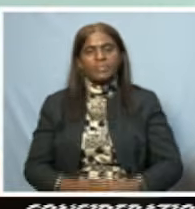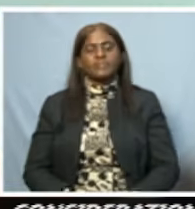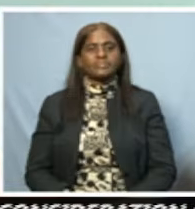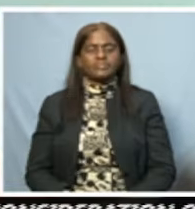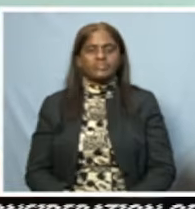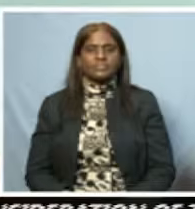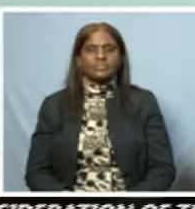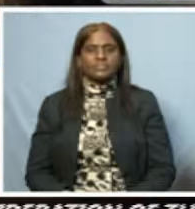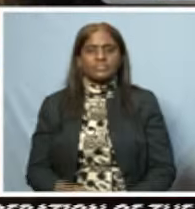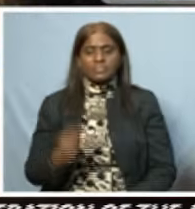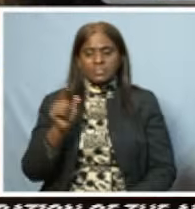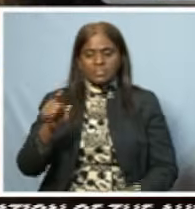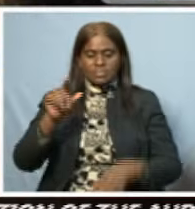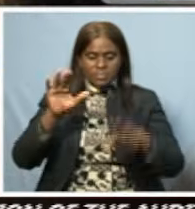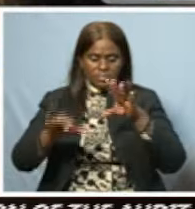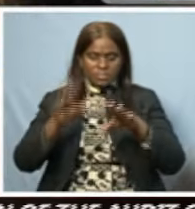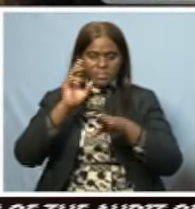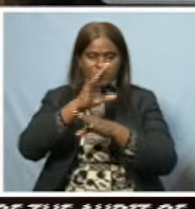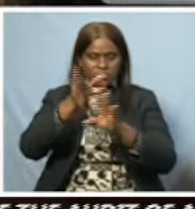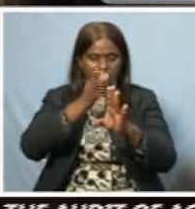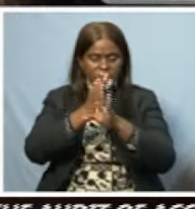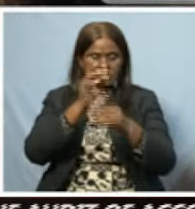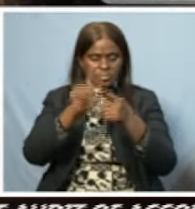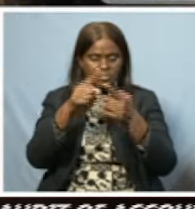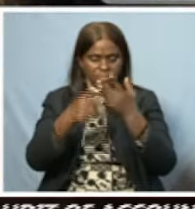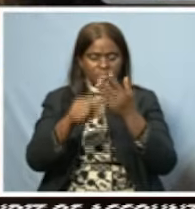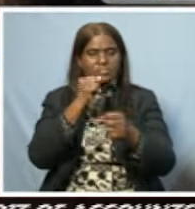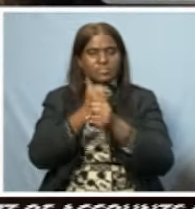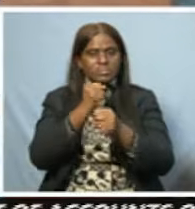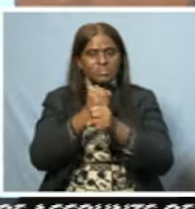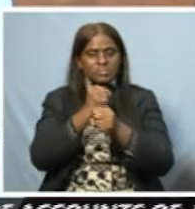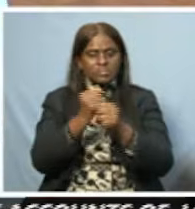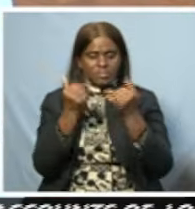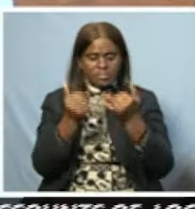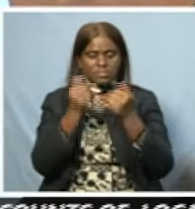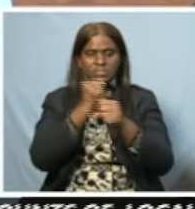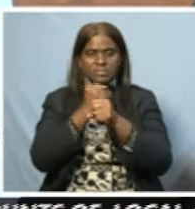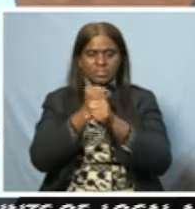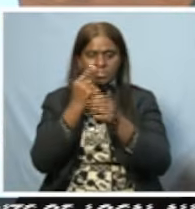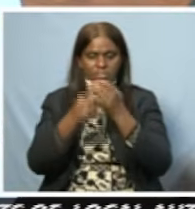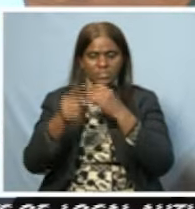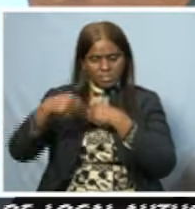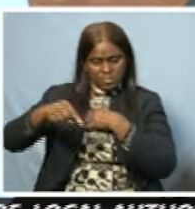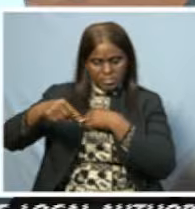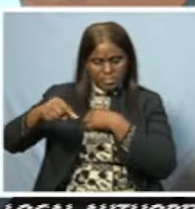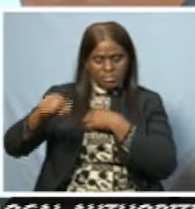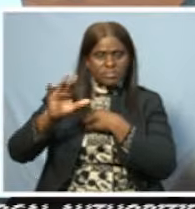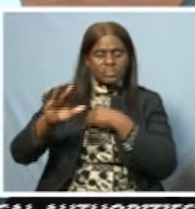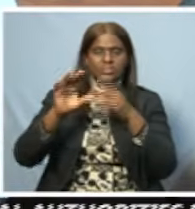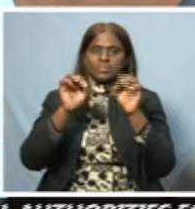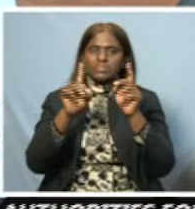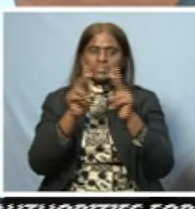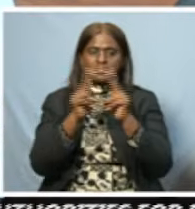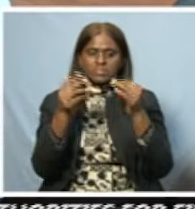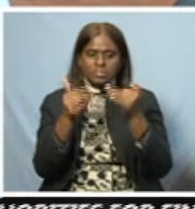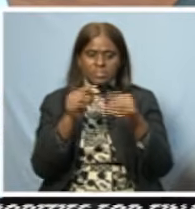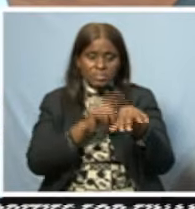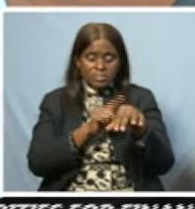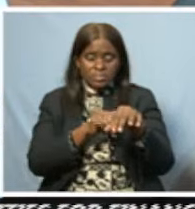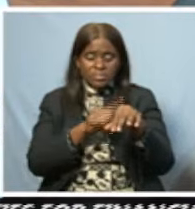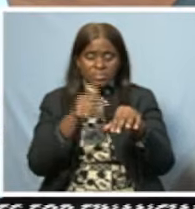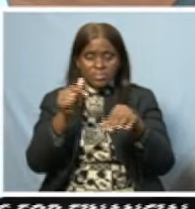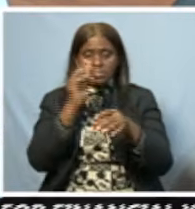Okay, so that balance will go toward works. Yes, the current works that are ongoing. Okay. So the moment